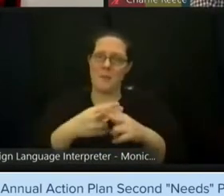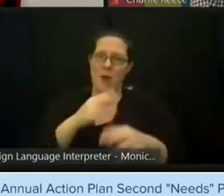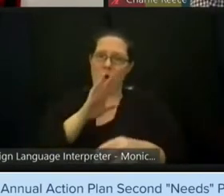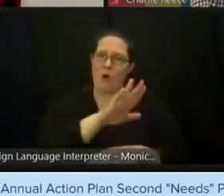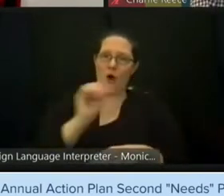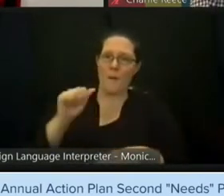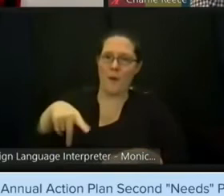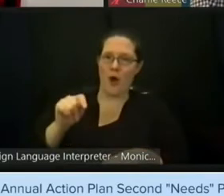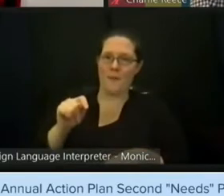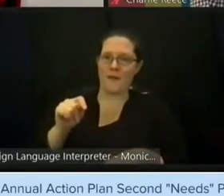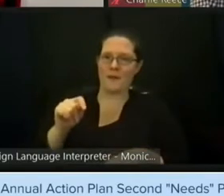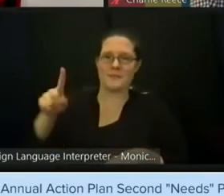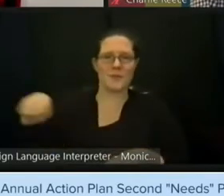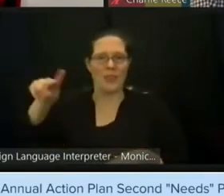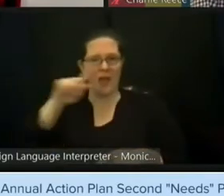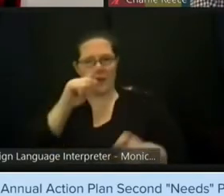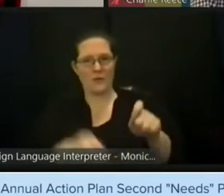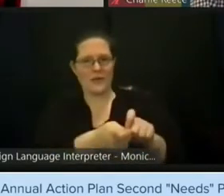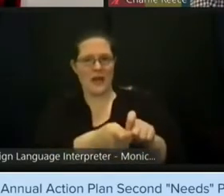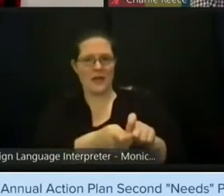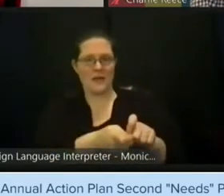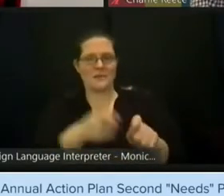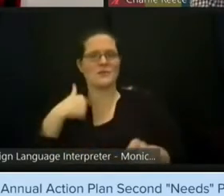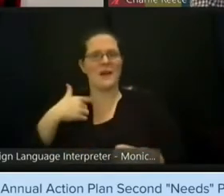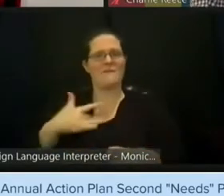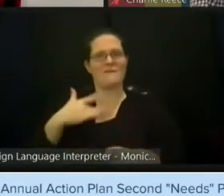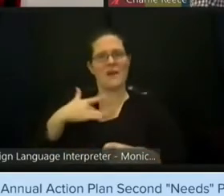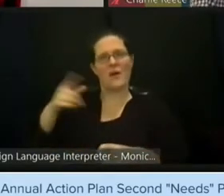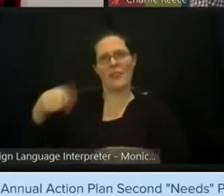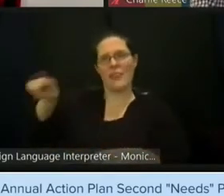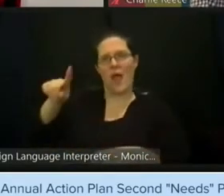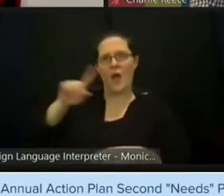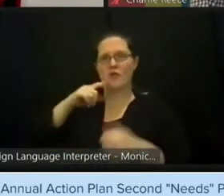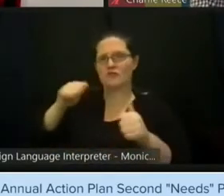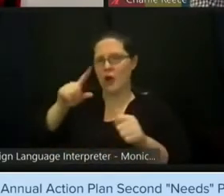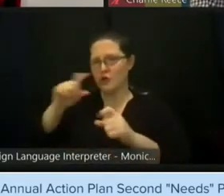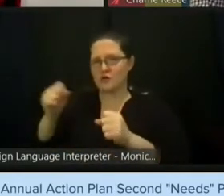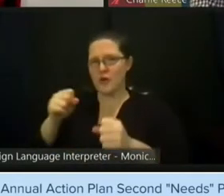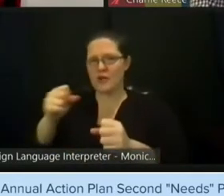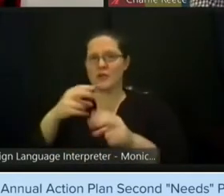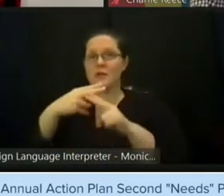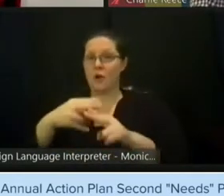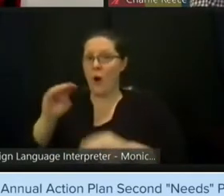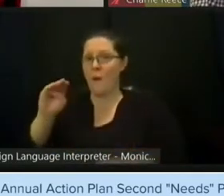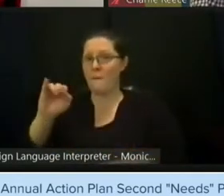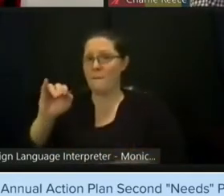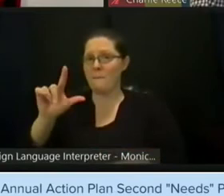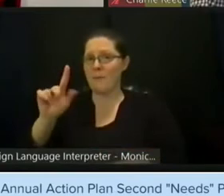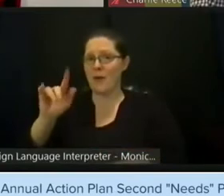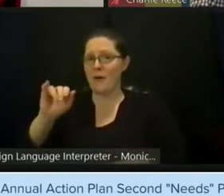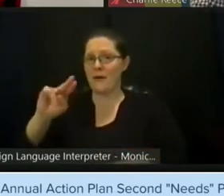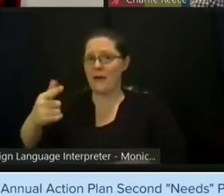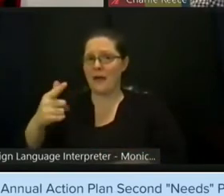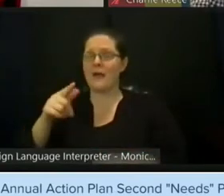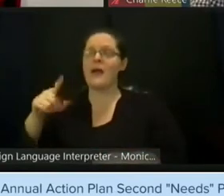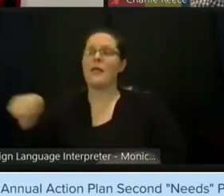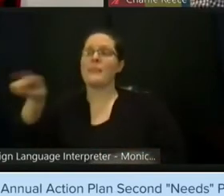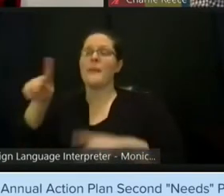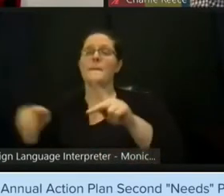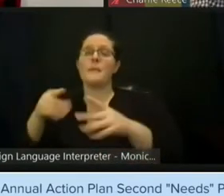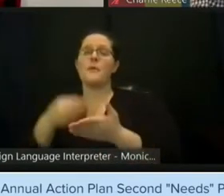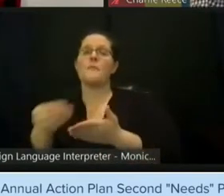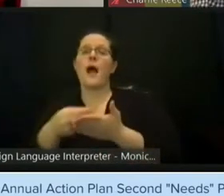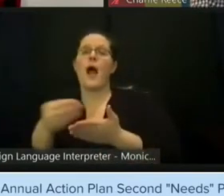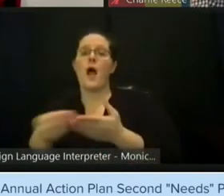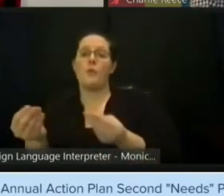her apartment. I believe DTI is engaging in a strategy called milking, whereby corporate speculators invest in rental property, they